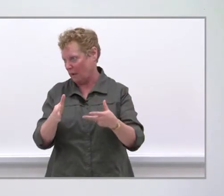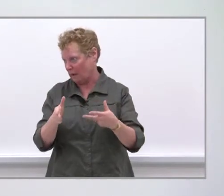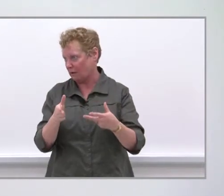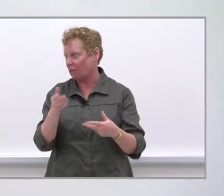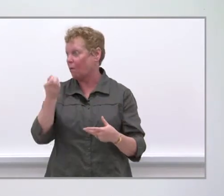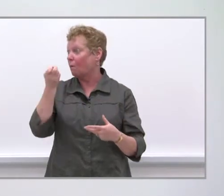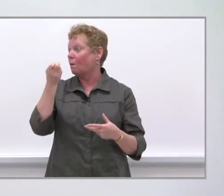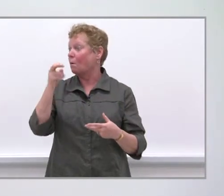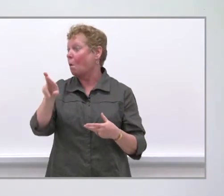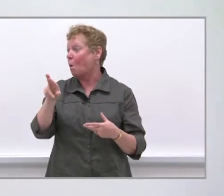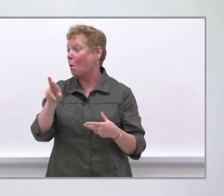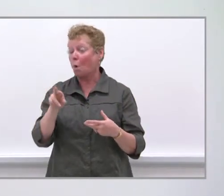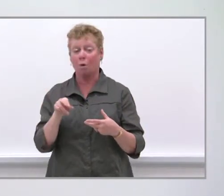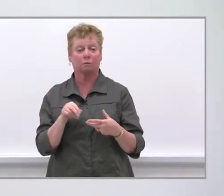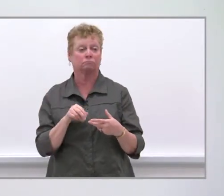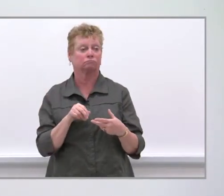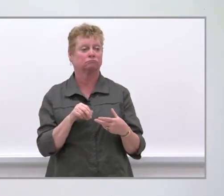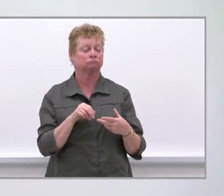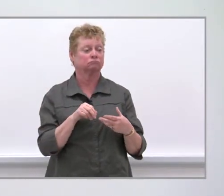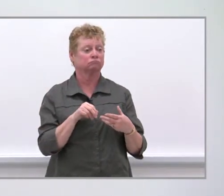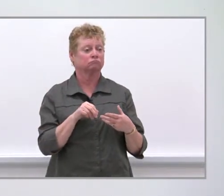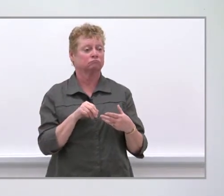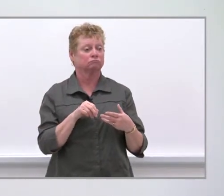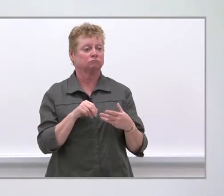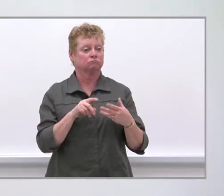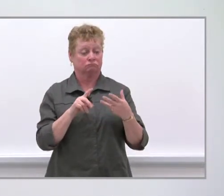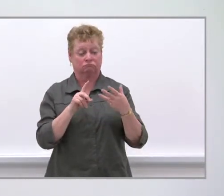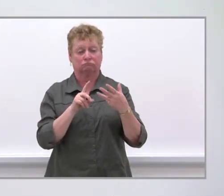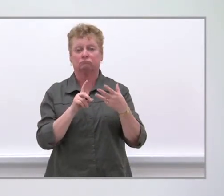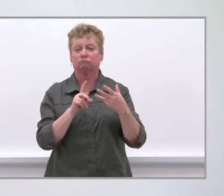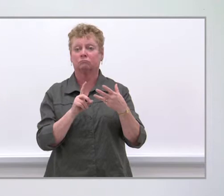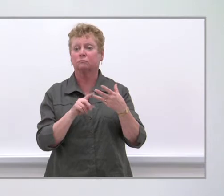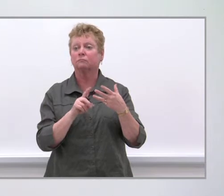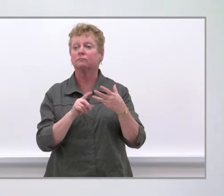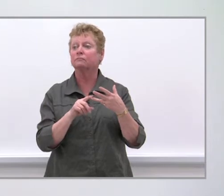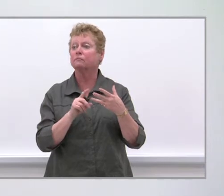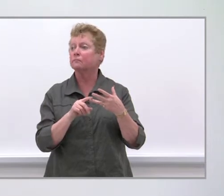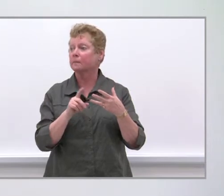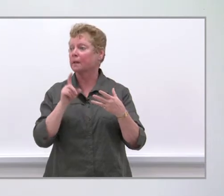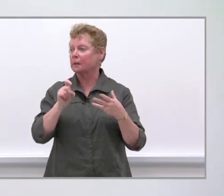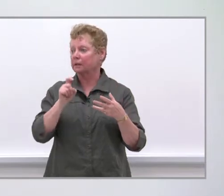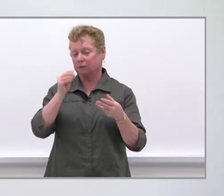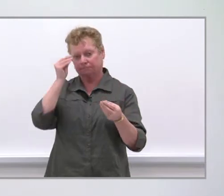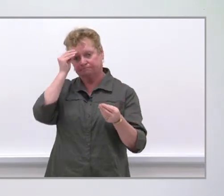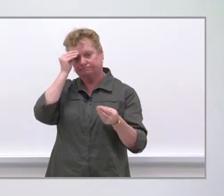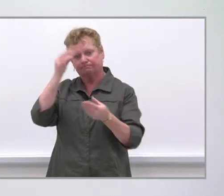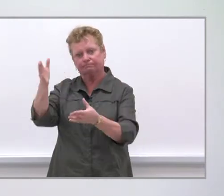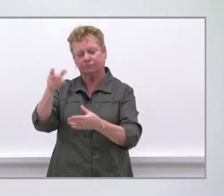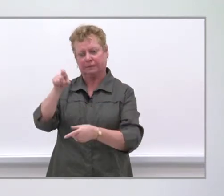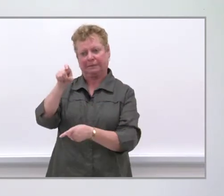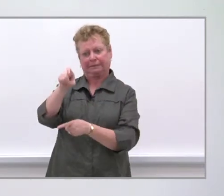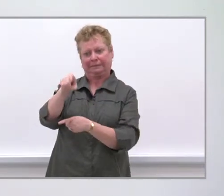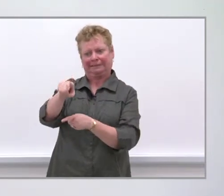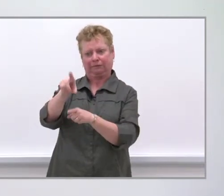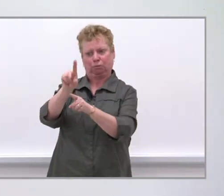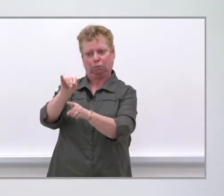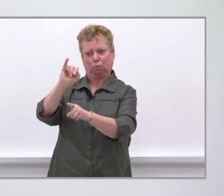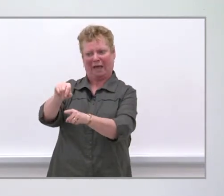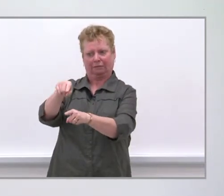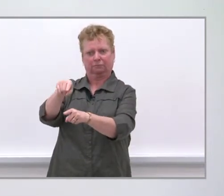We could communicate very clearly about what needs to be done and why it needs to be